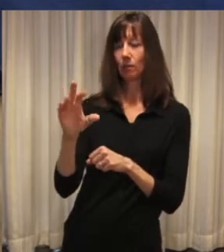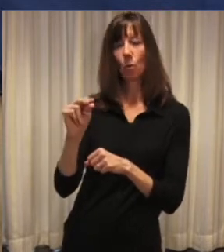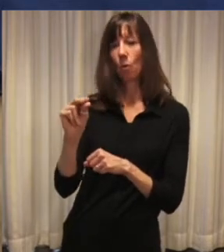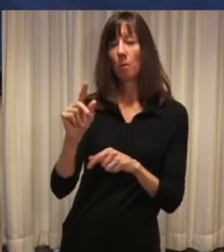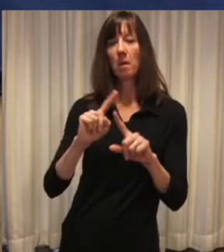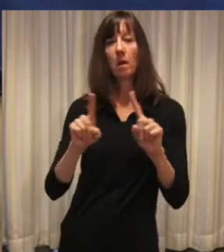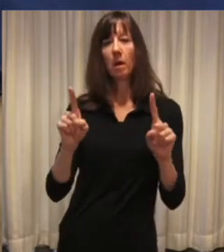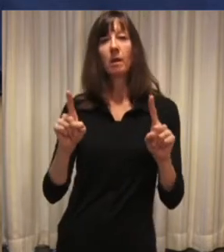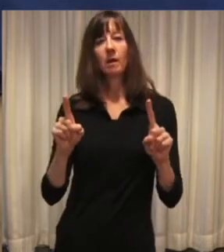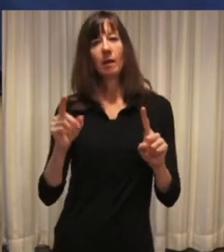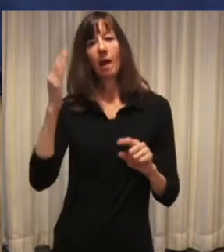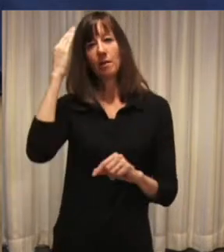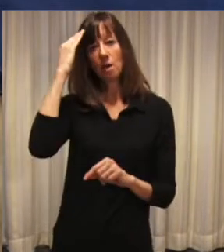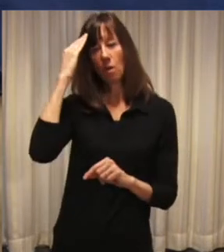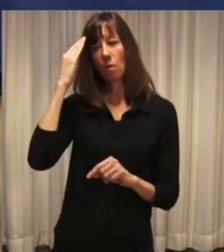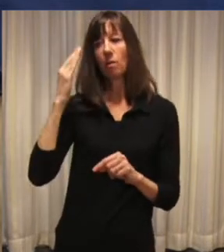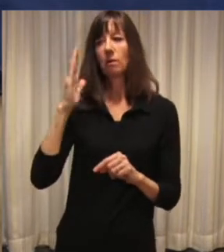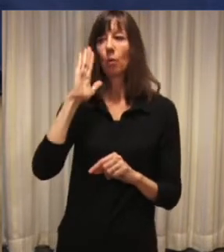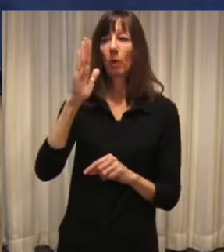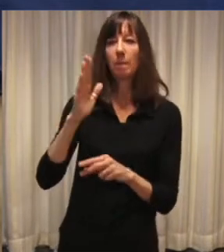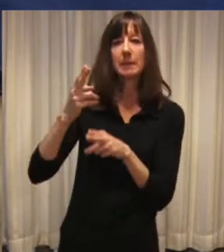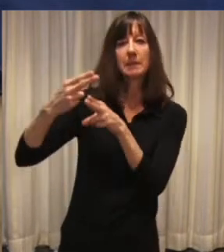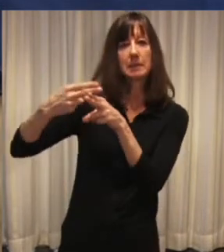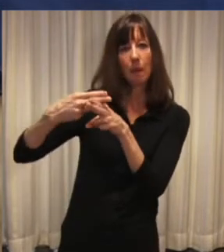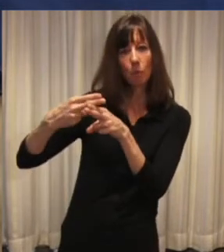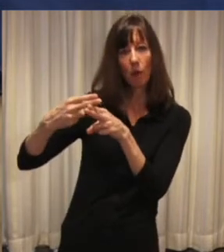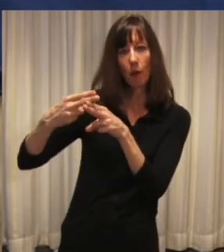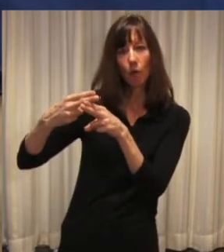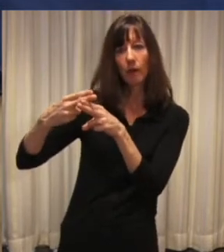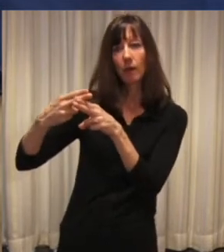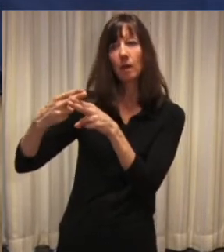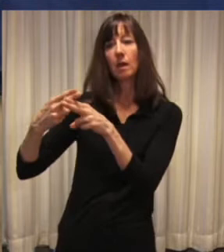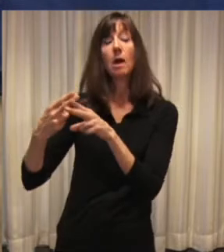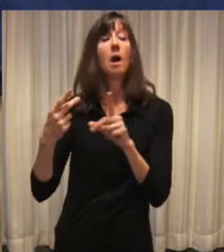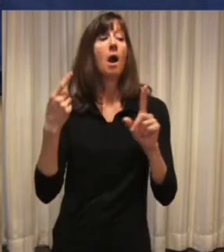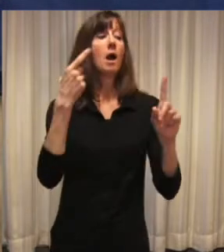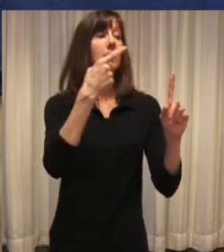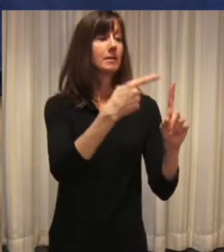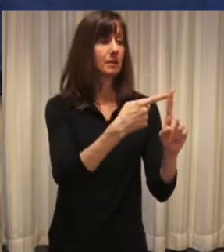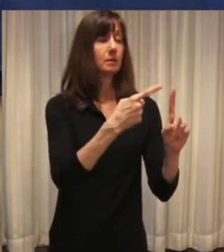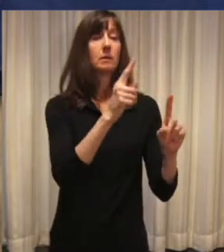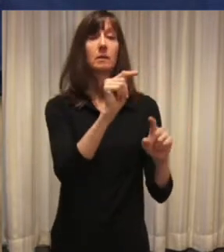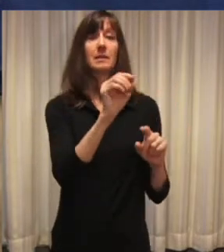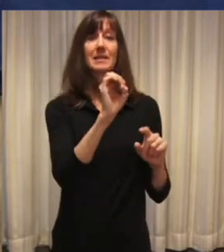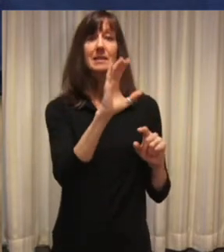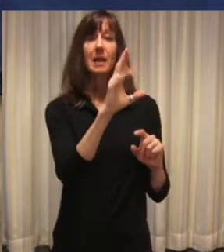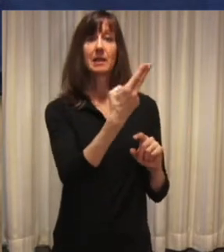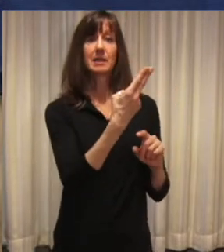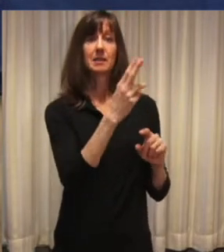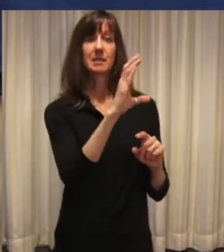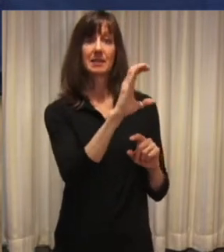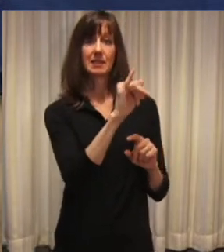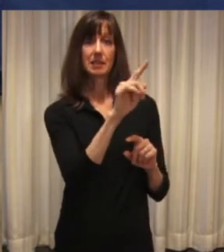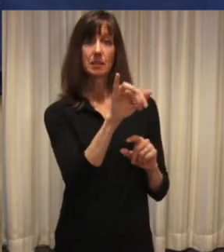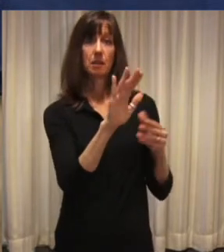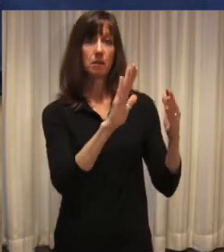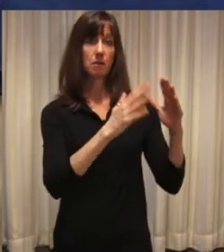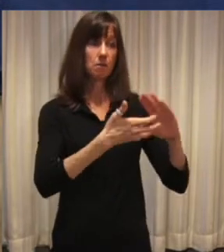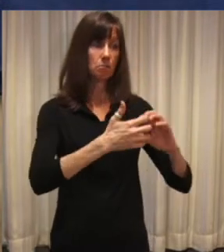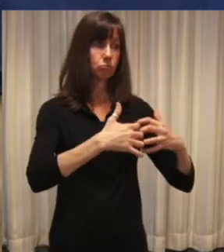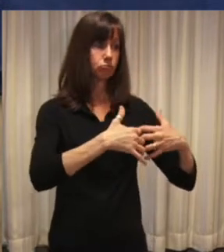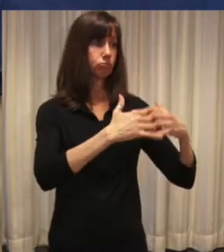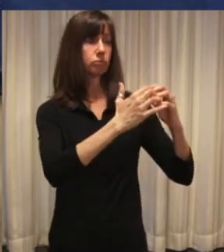week temporary till we can get Tech City up and going. Two, you know, we will make sure